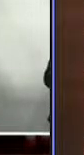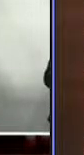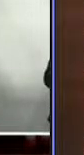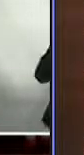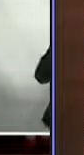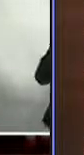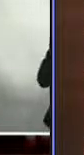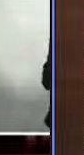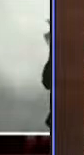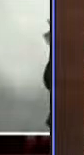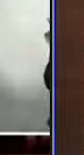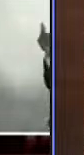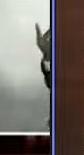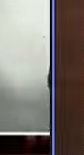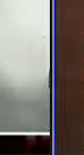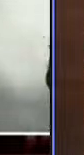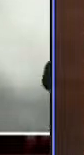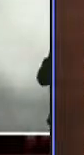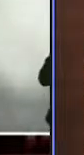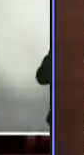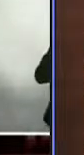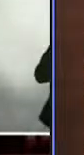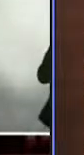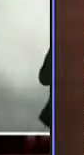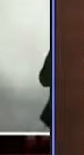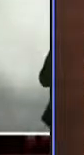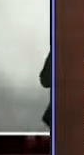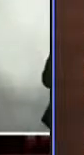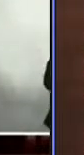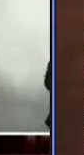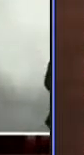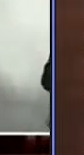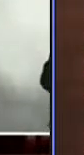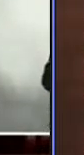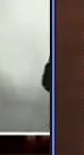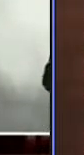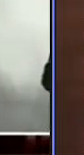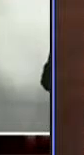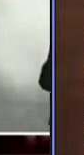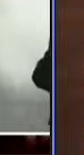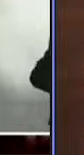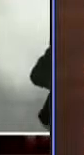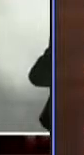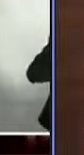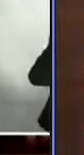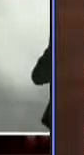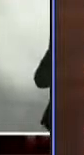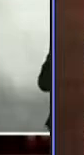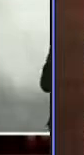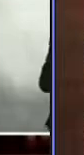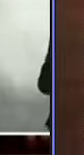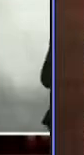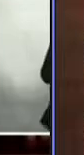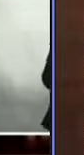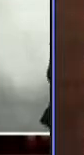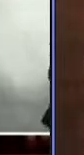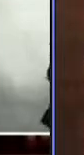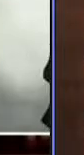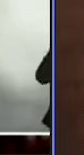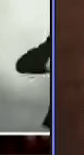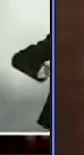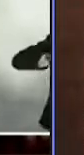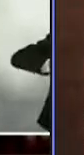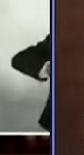to the situation. During the reporting quarter, we were able to attain 100% performance under this program. We had planned